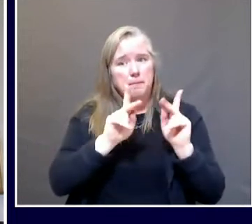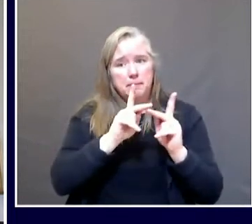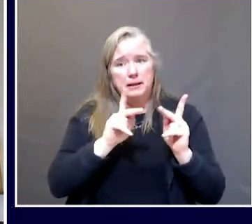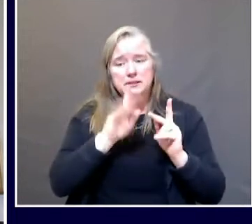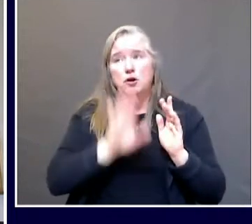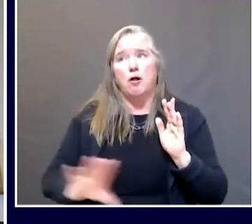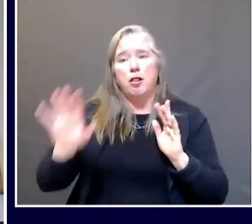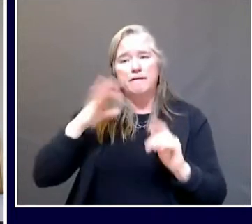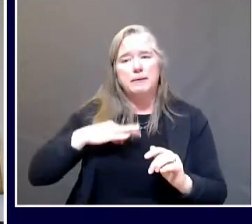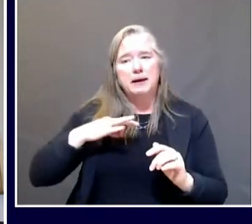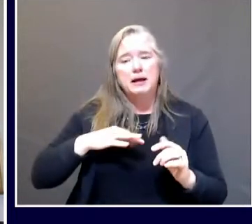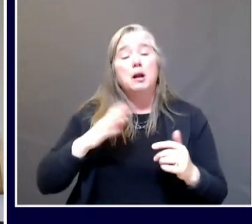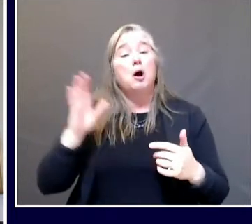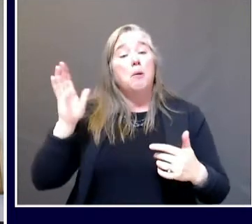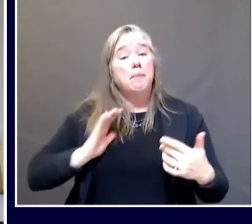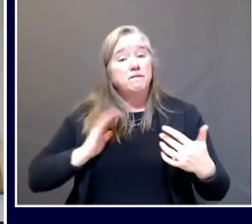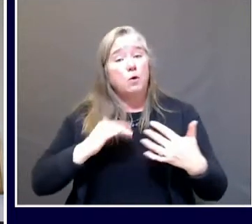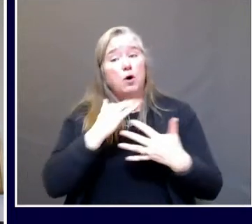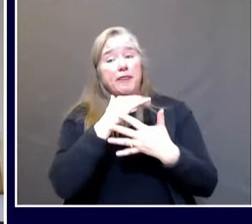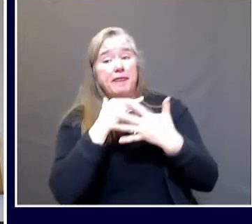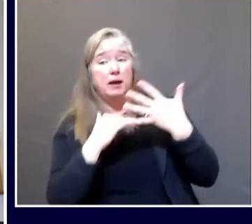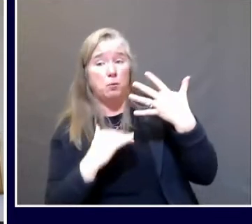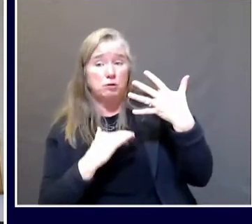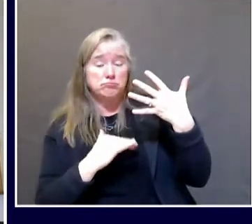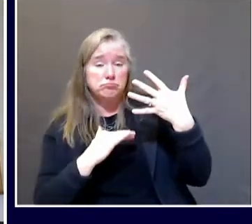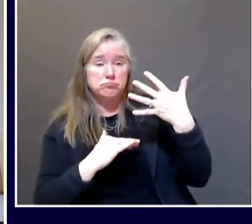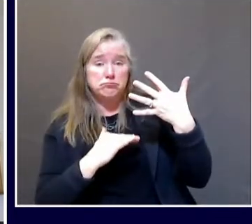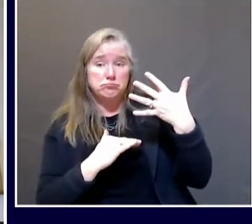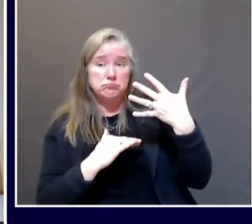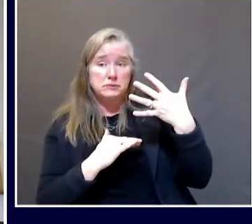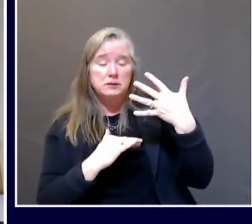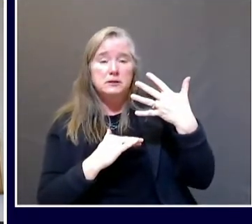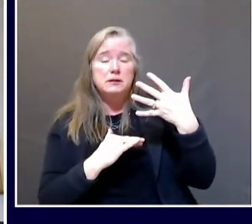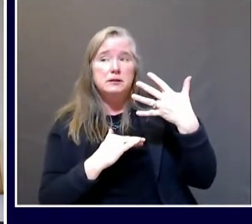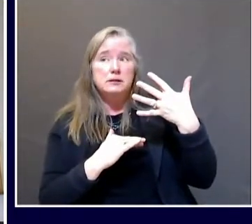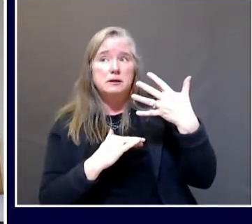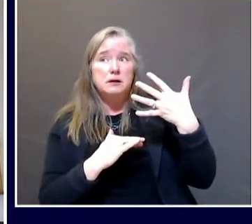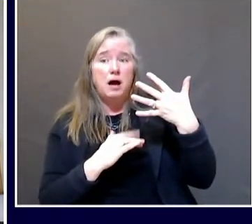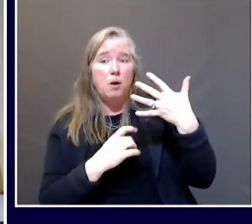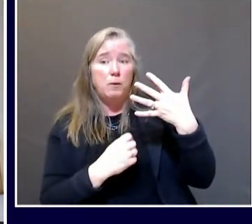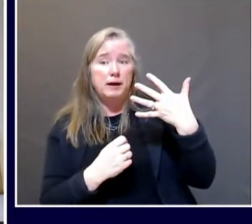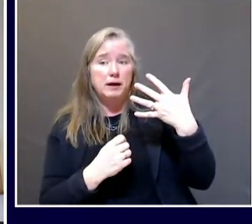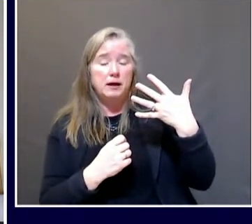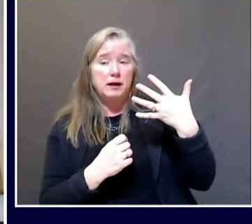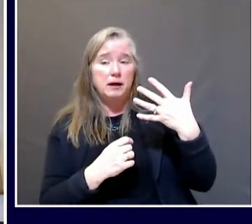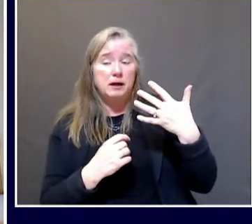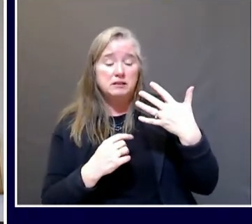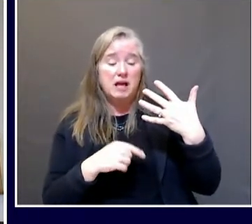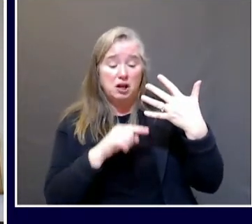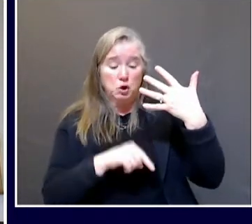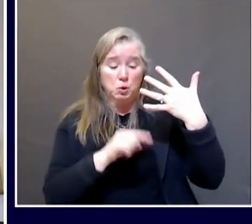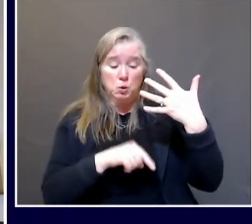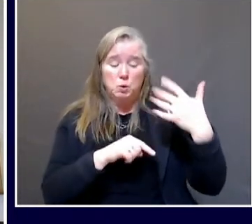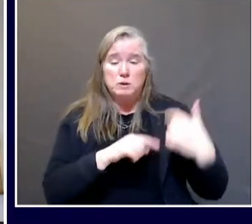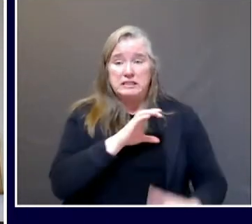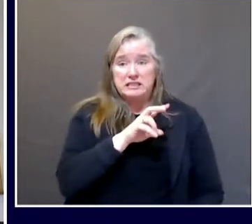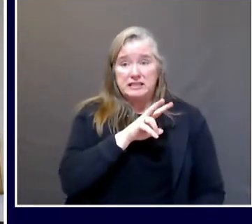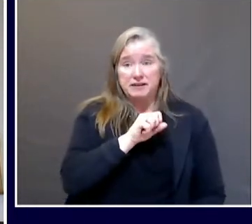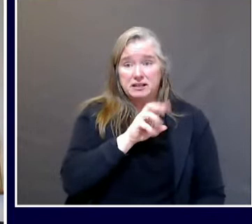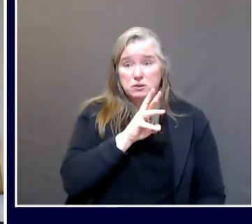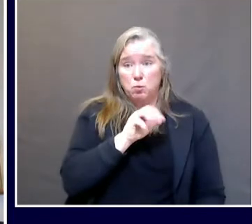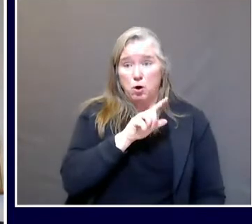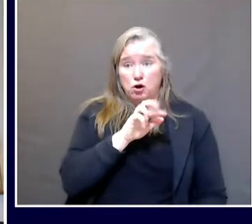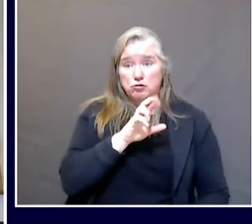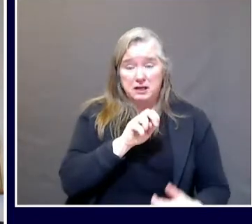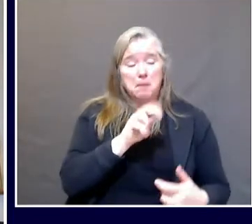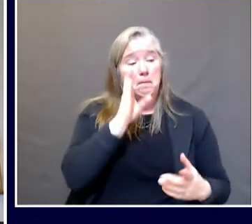further down the list or had not even yet been scheduled, and assigning those not to CVS or Walgreens, in fact, taking those away from CVS